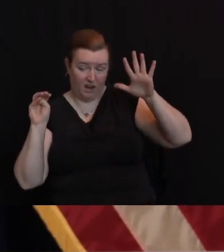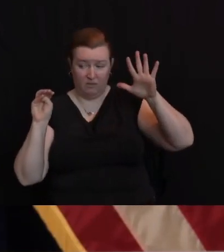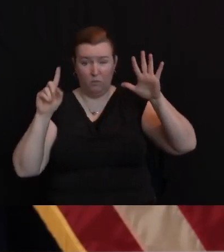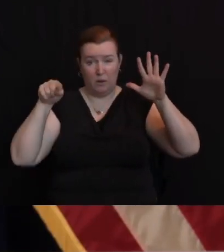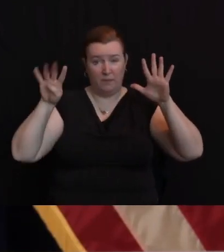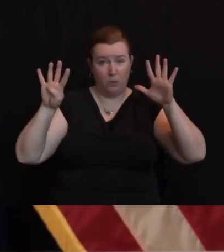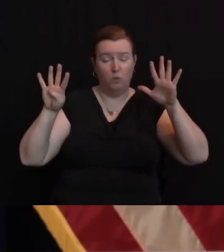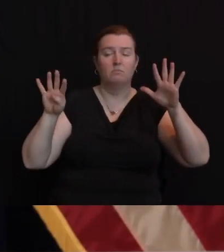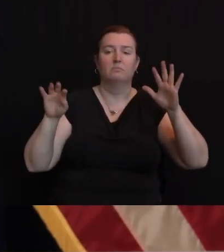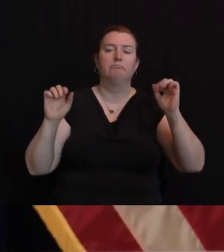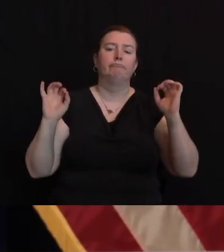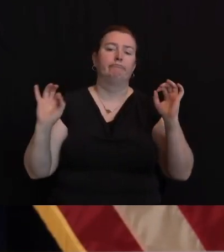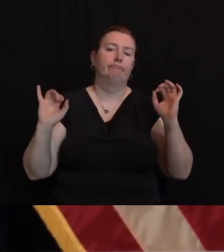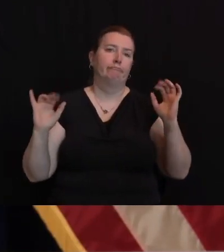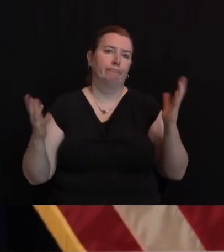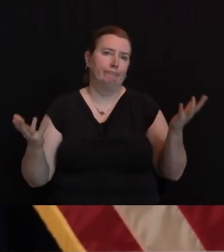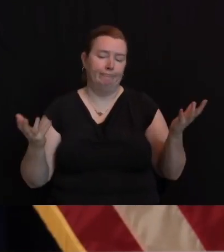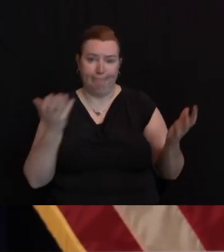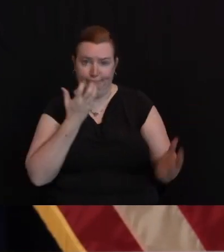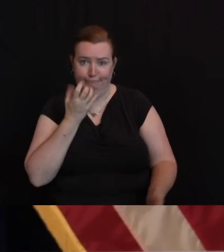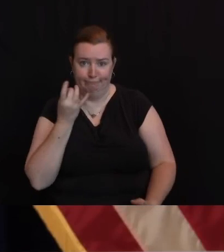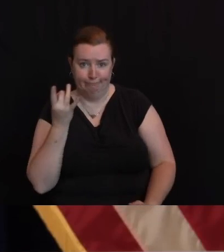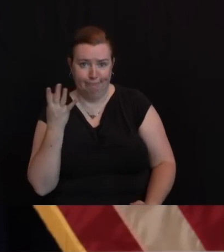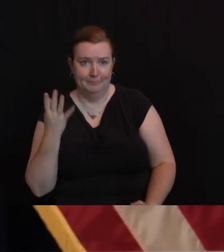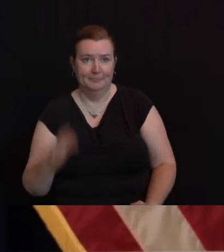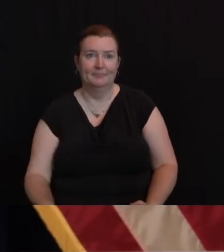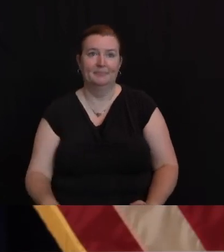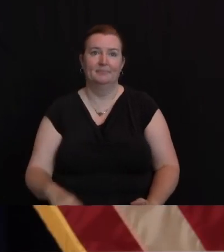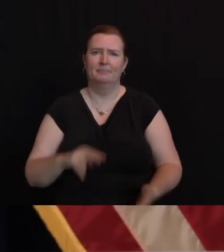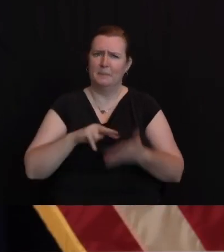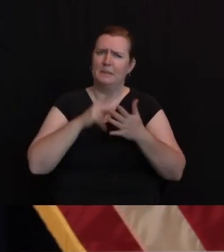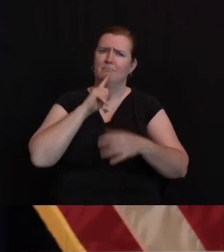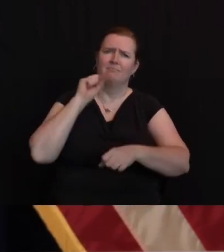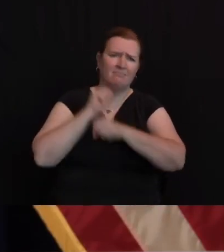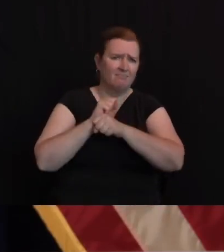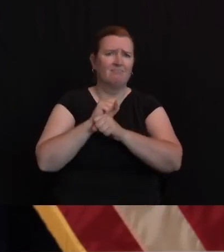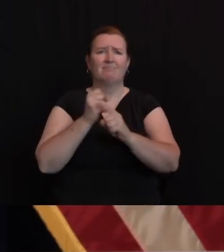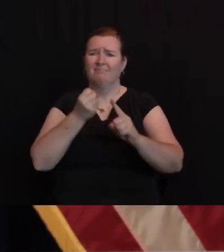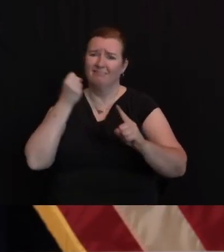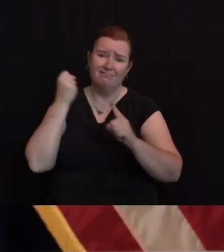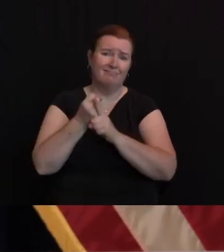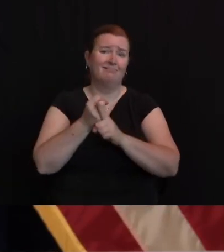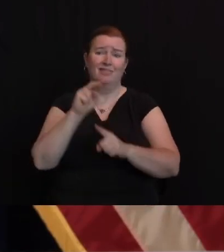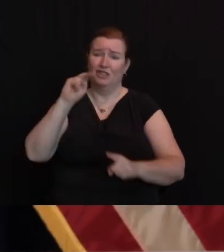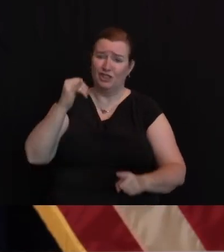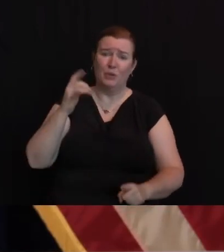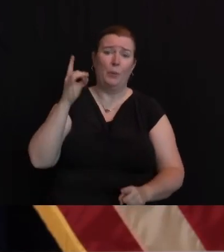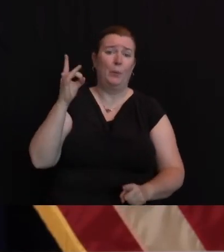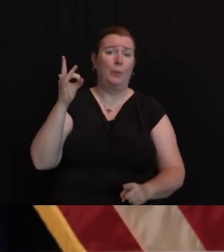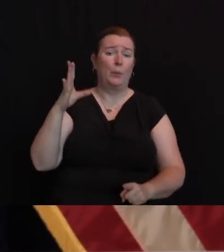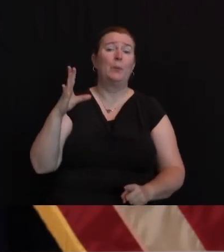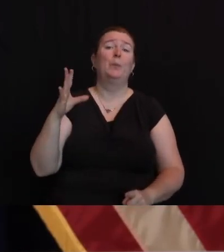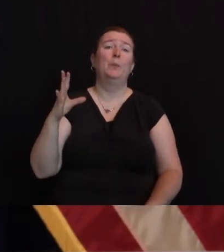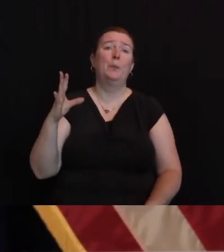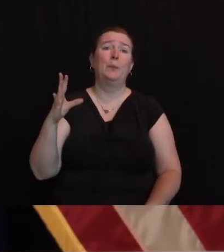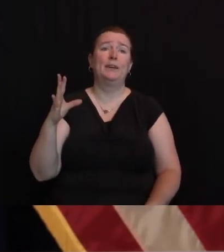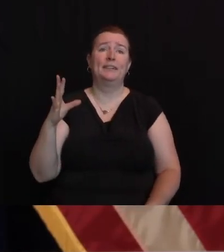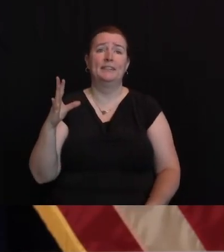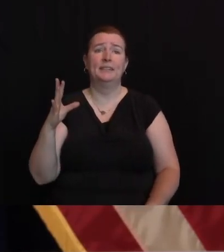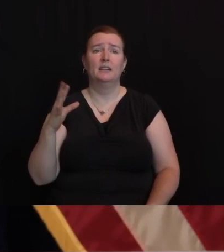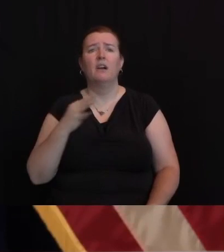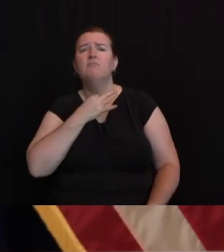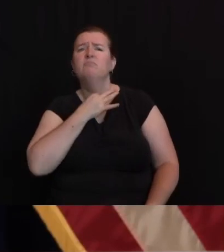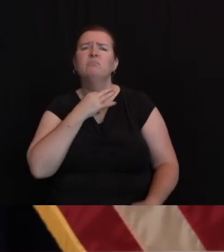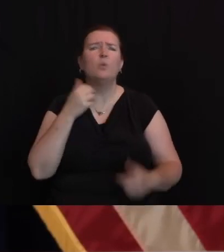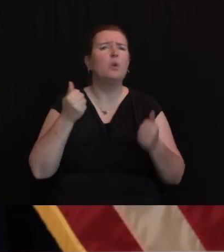really left its mark throughout the entire state. If you were to ask me what region of New Jersey was